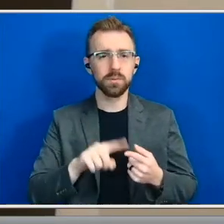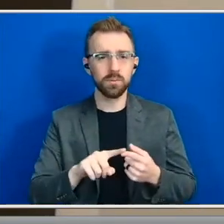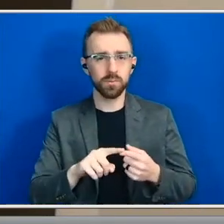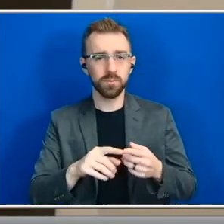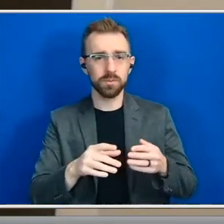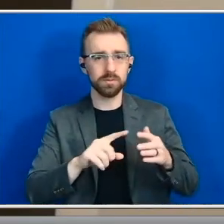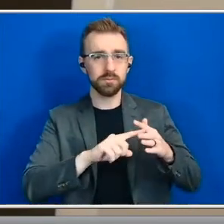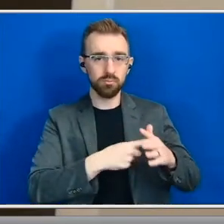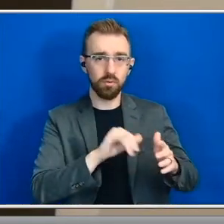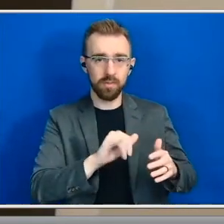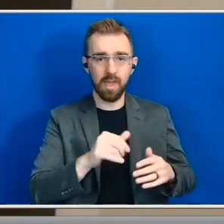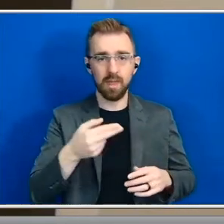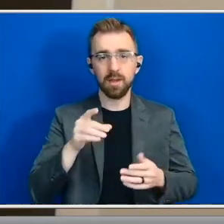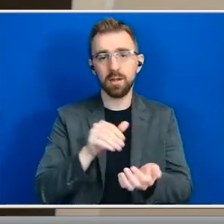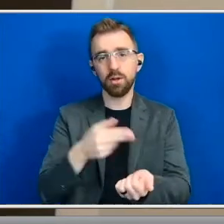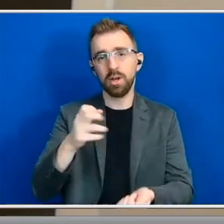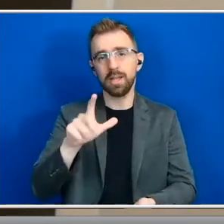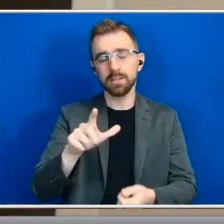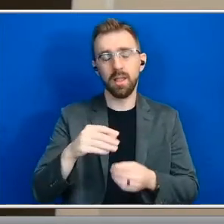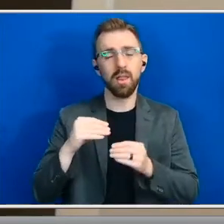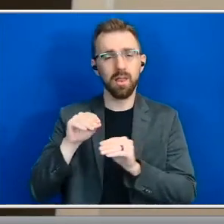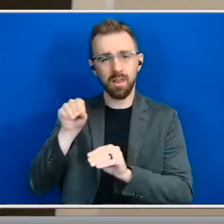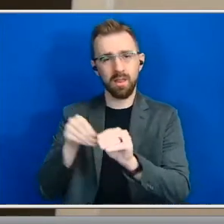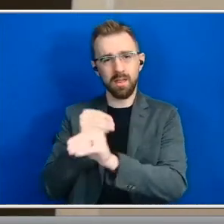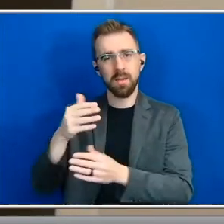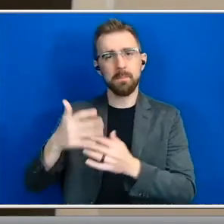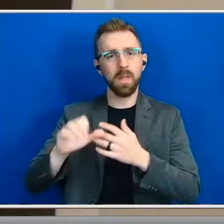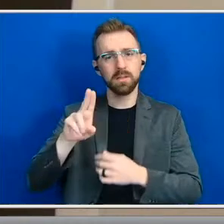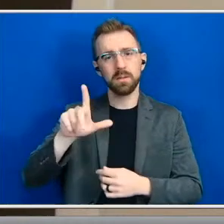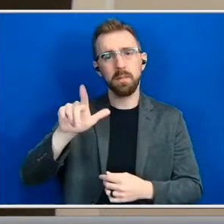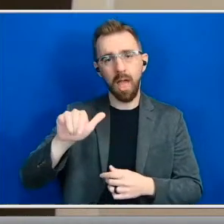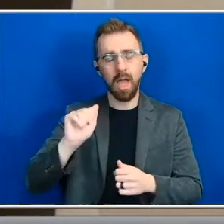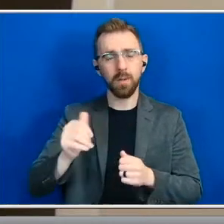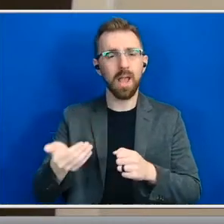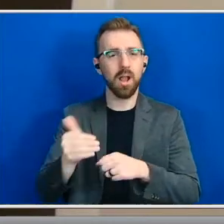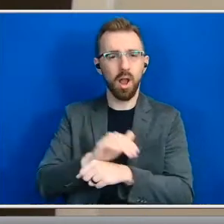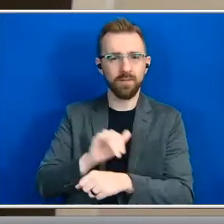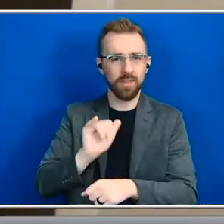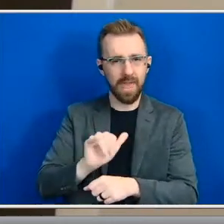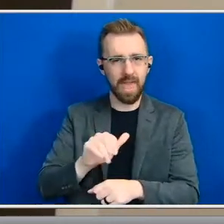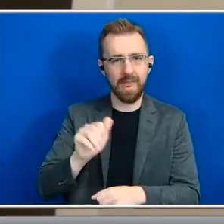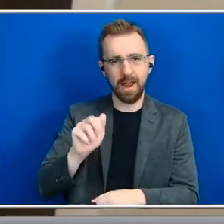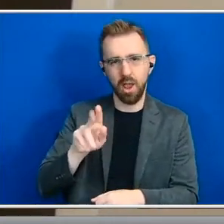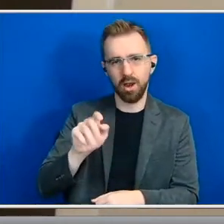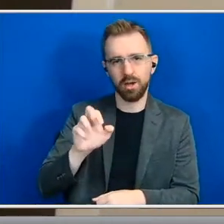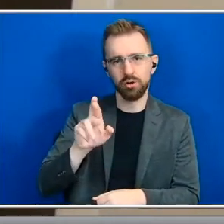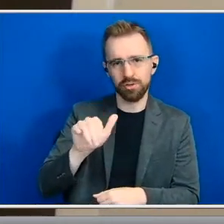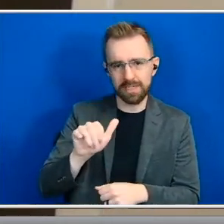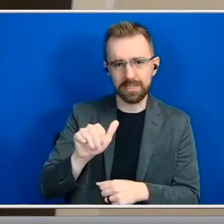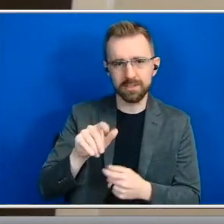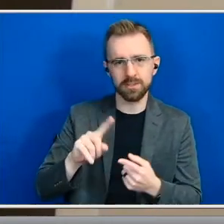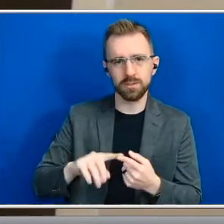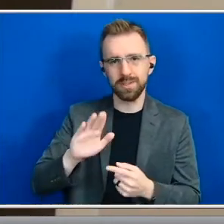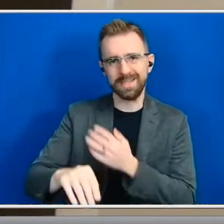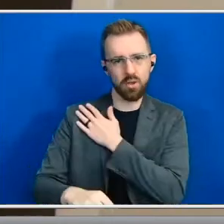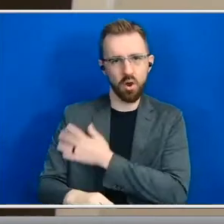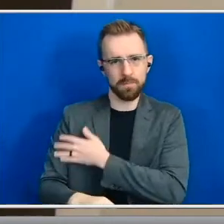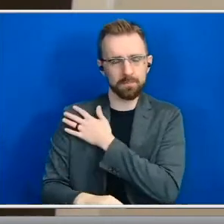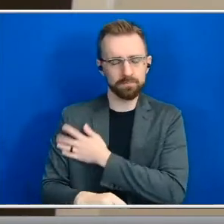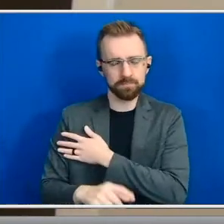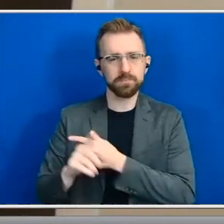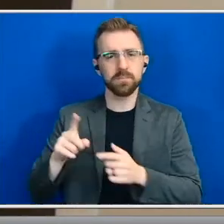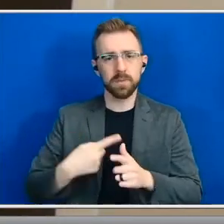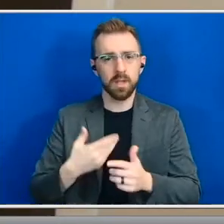Dr. Hessel rearranged the blood supply so that we could cover that left subclavian artery, or the artery to Steve's arm, and then get a good